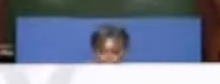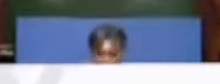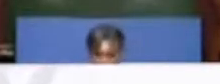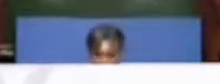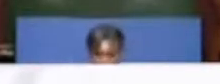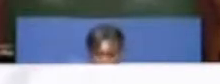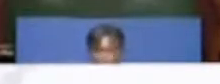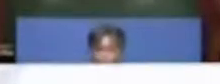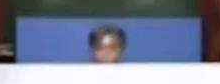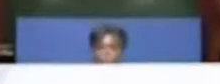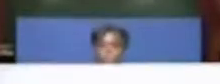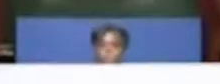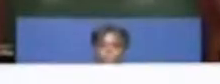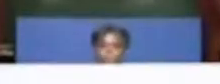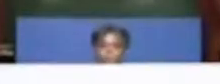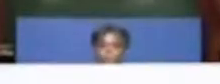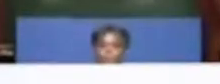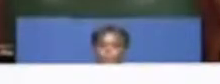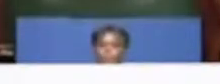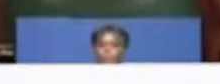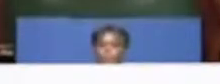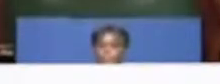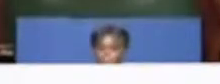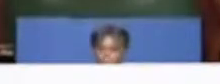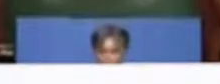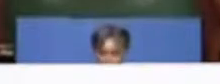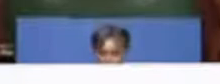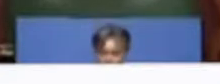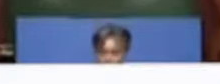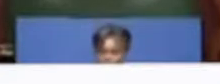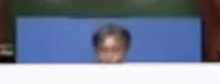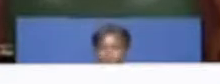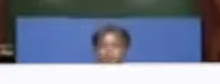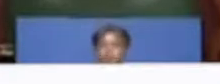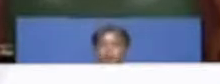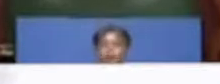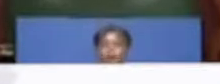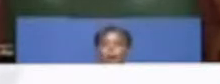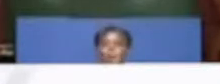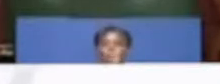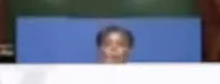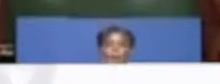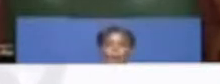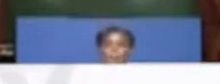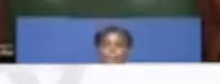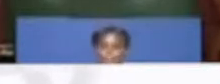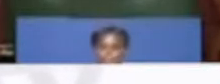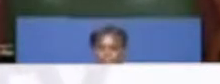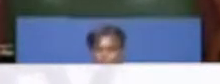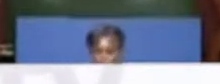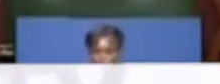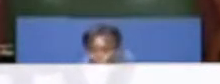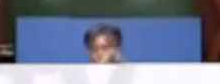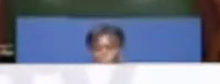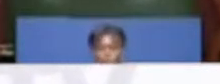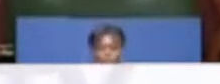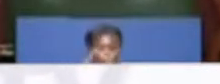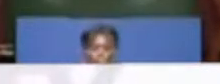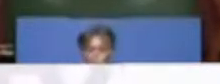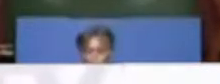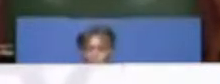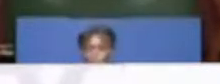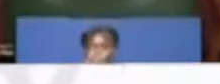shillings. And these investments have yielded over 186,000 housing units, a remarkable